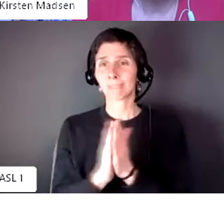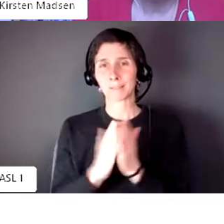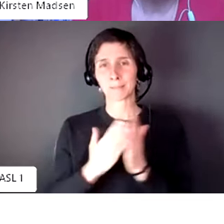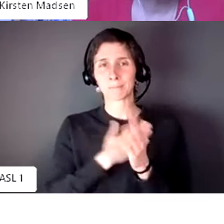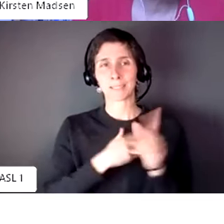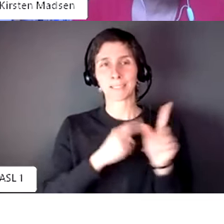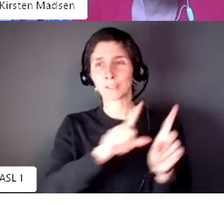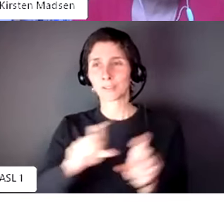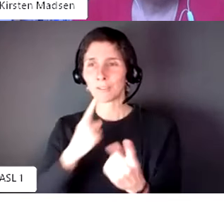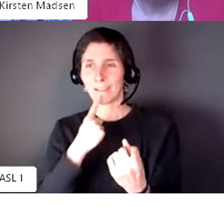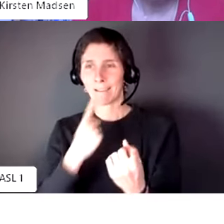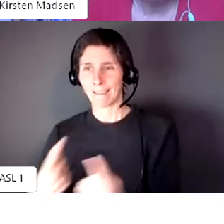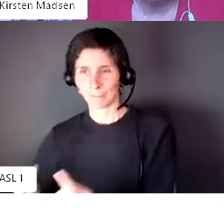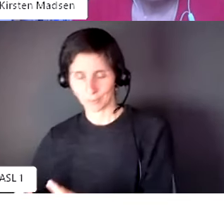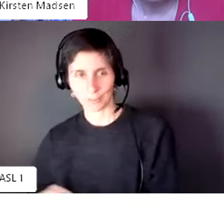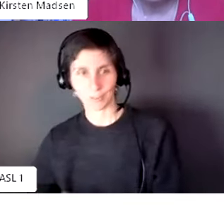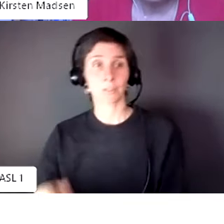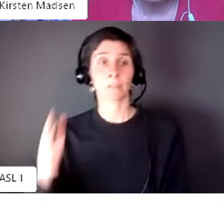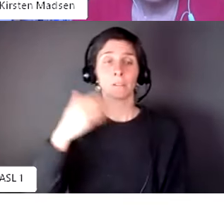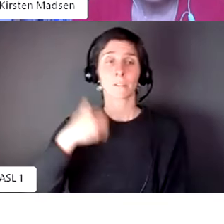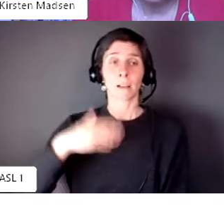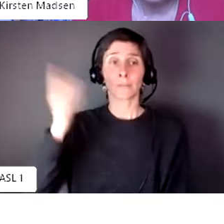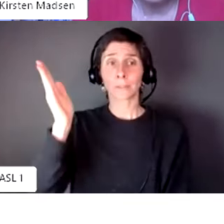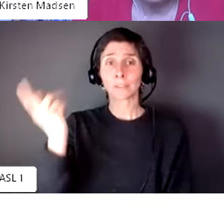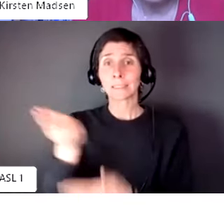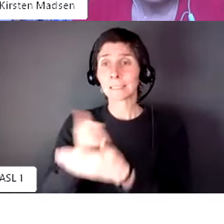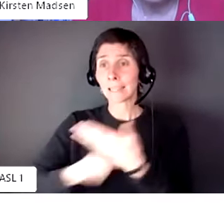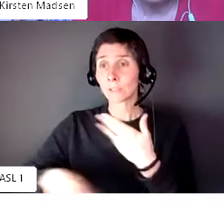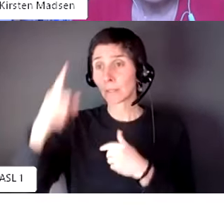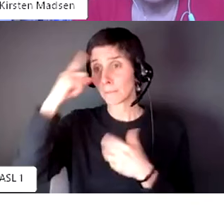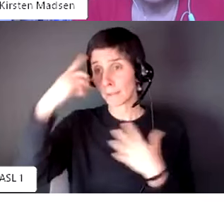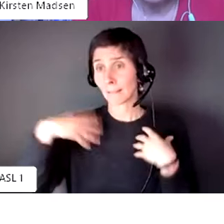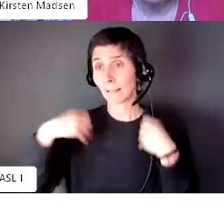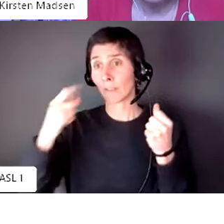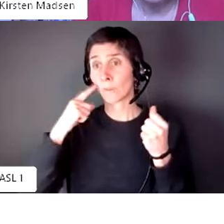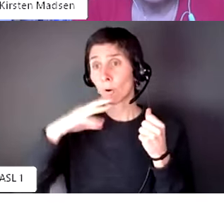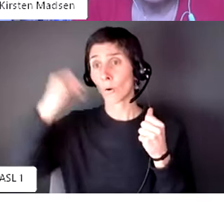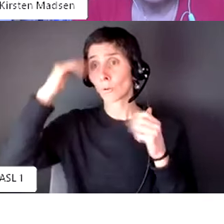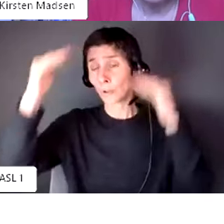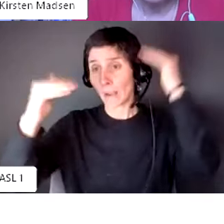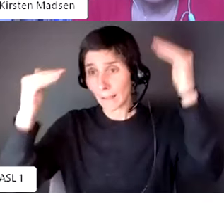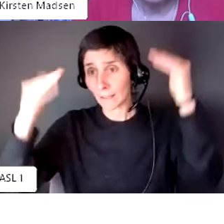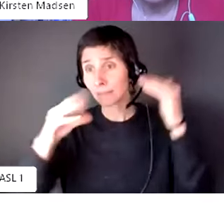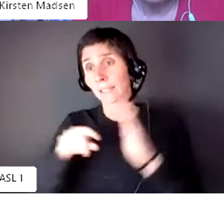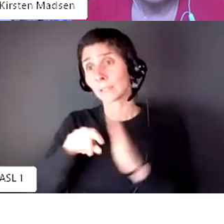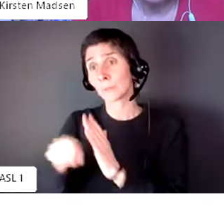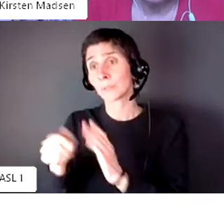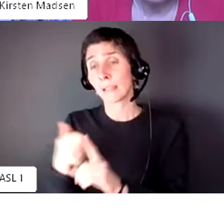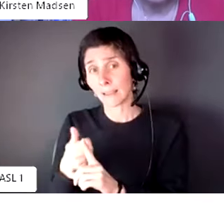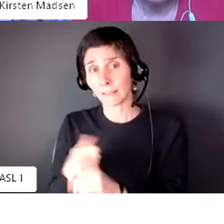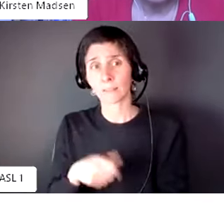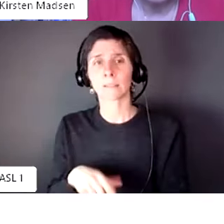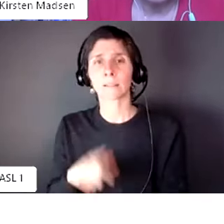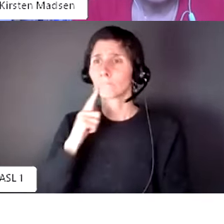up next week on looking at mental health of older adults and issues around suicide. It's an interactive play, and we